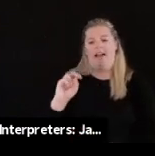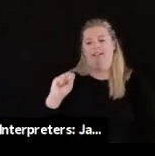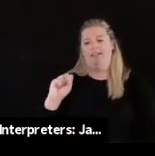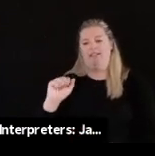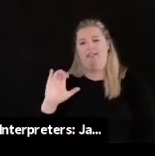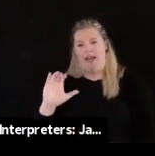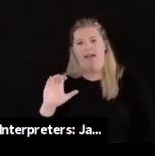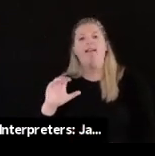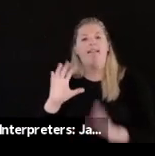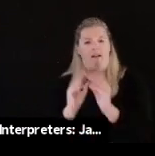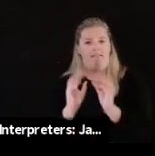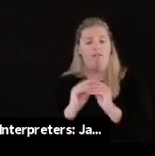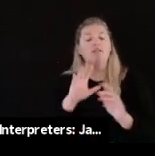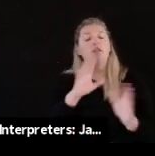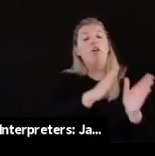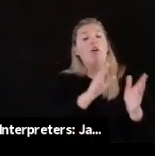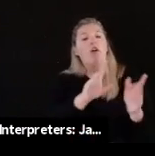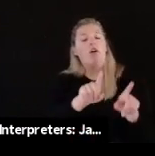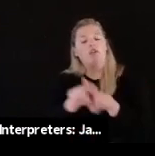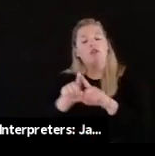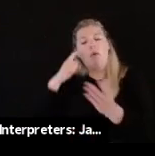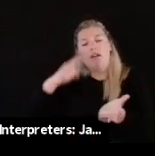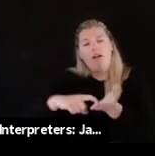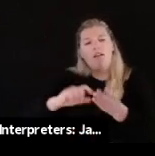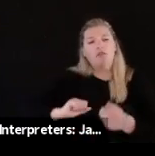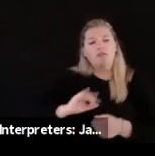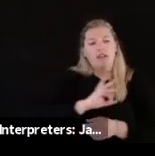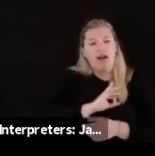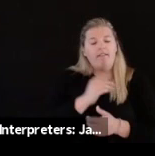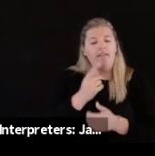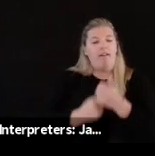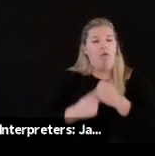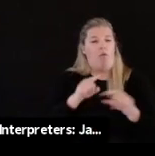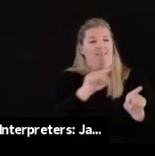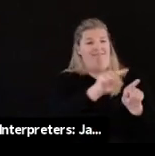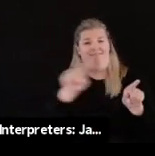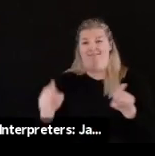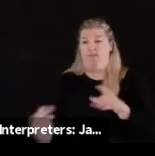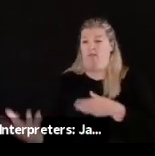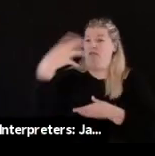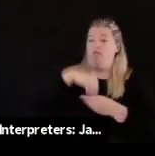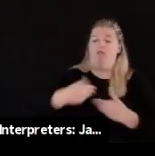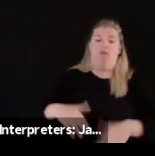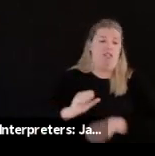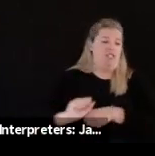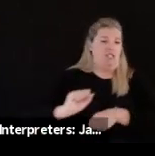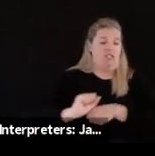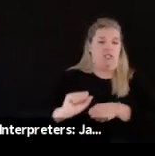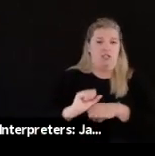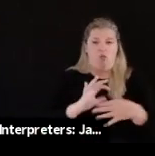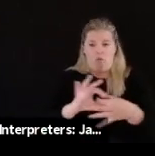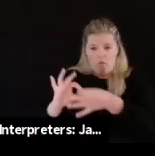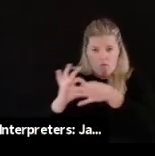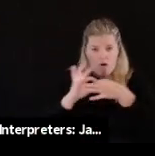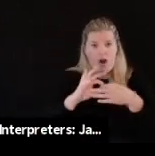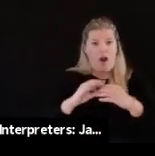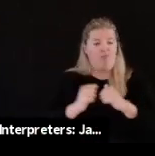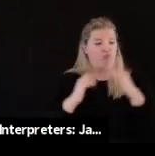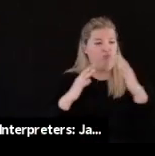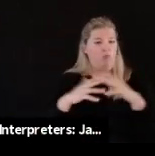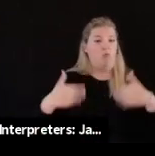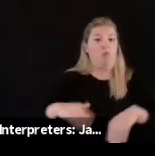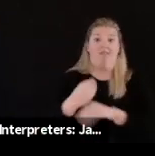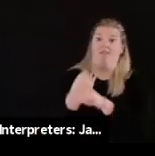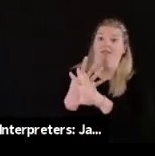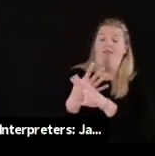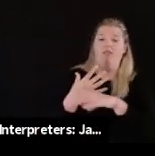also want to acknowledge the staff and everyone that put a lot of effort in coordinating this. Having a virtual event is a lot of moving parts,